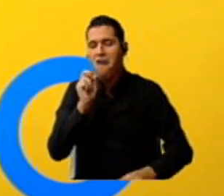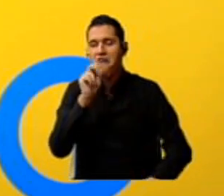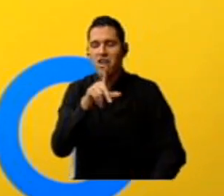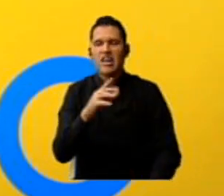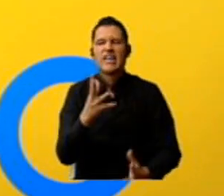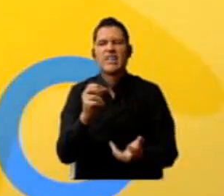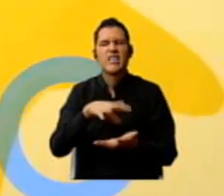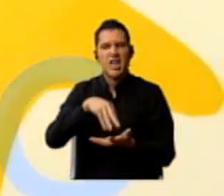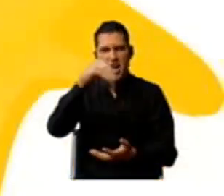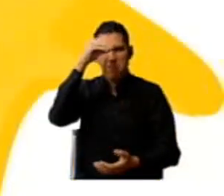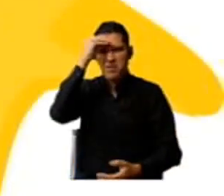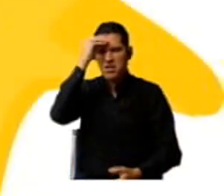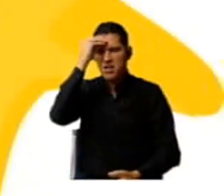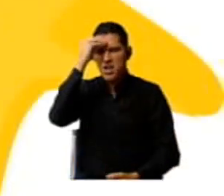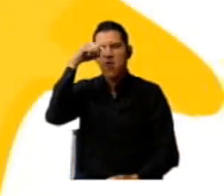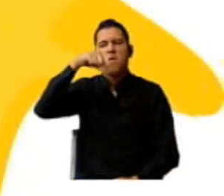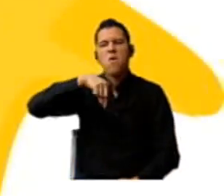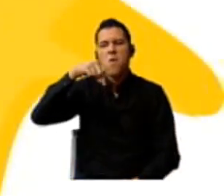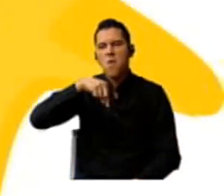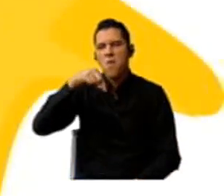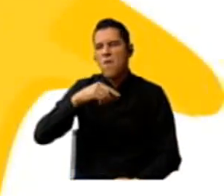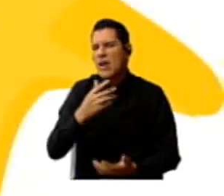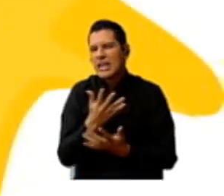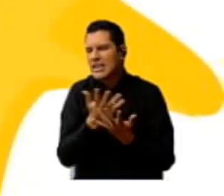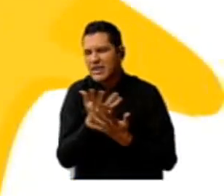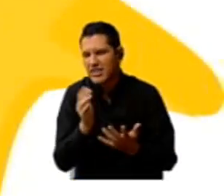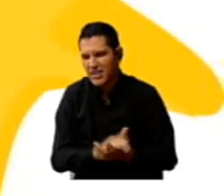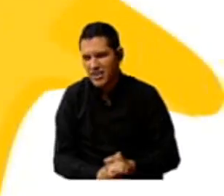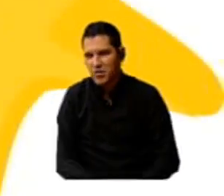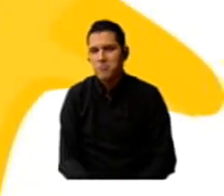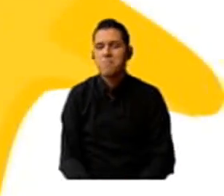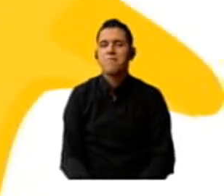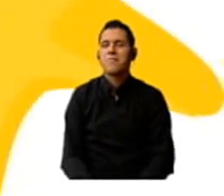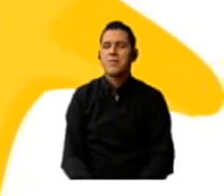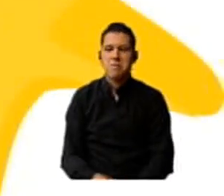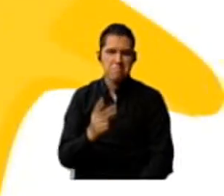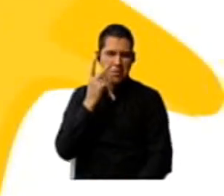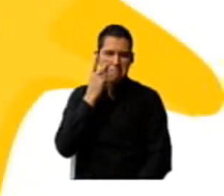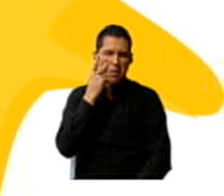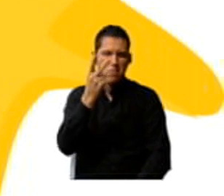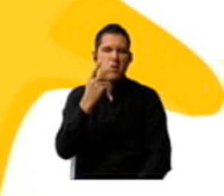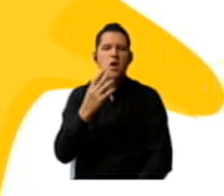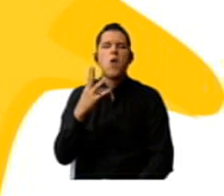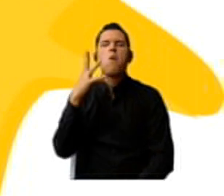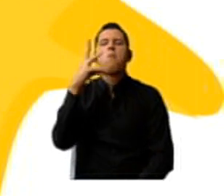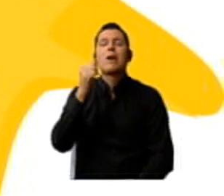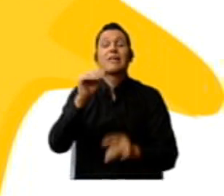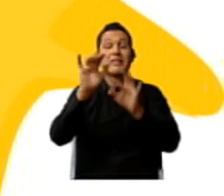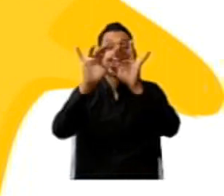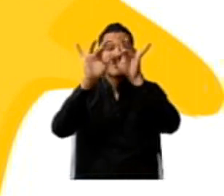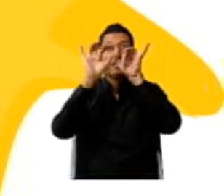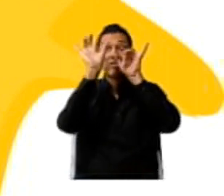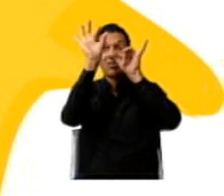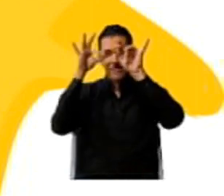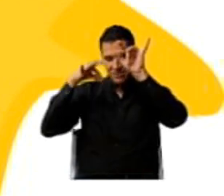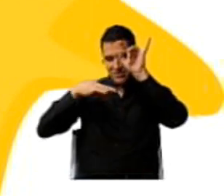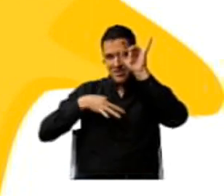learned today. Let's see how many stars do we get. Vamos a ver cuántas estrellas obtenemos. Let's